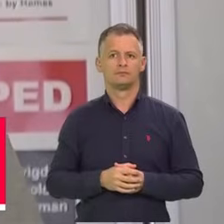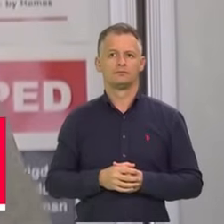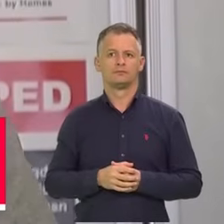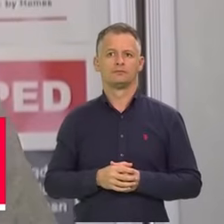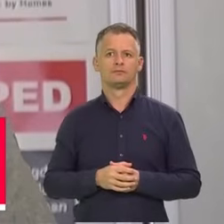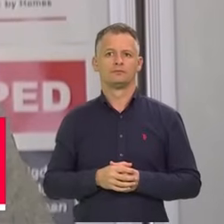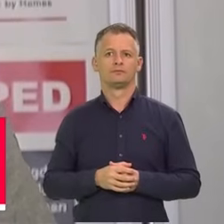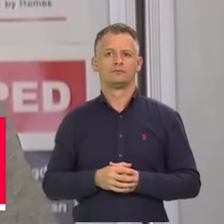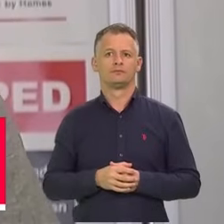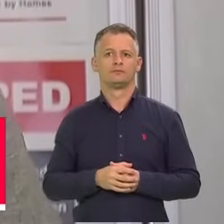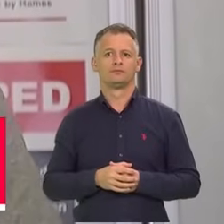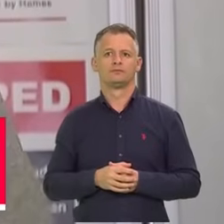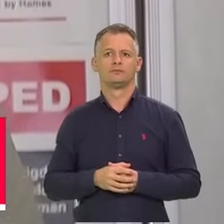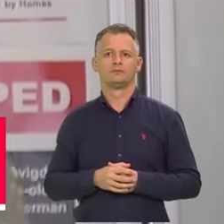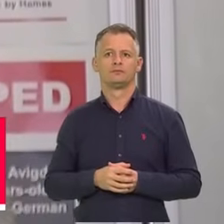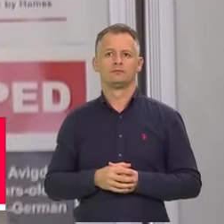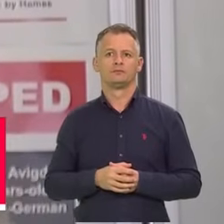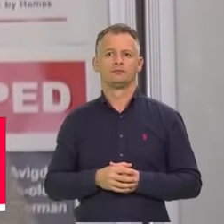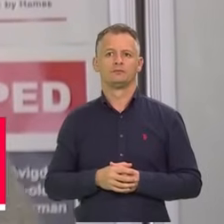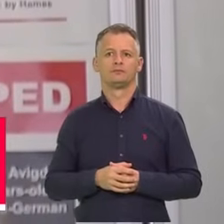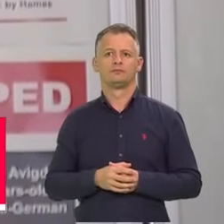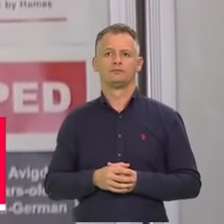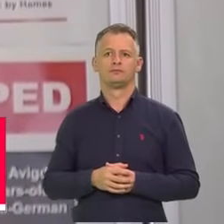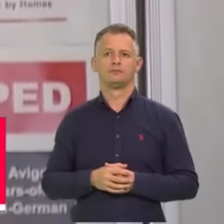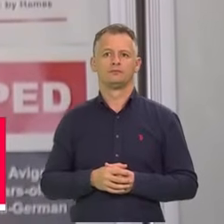We buried my sister-in-law,